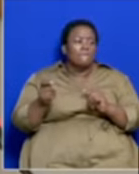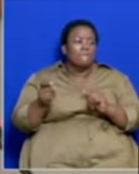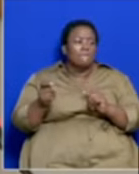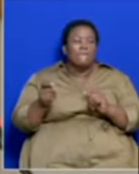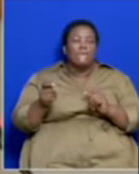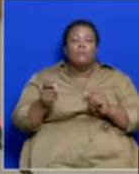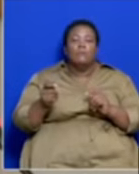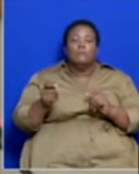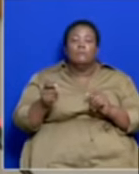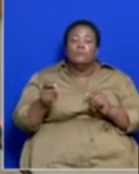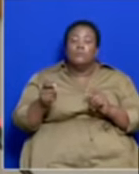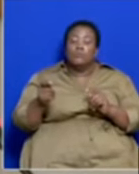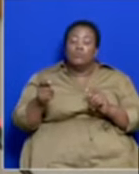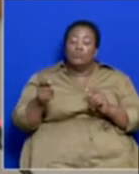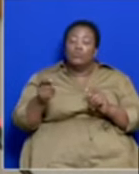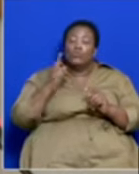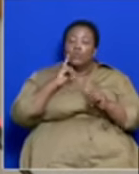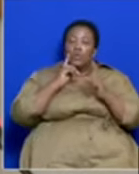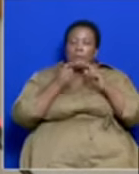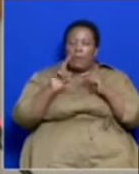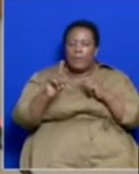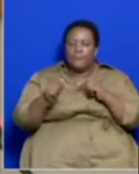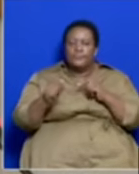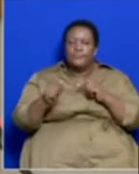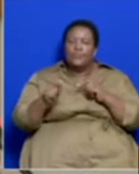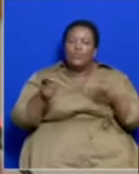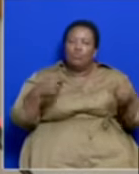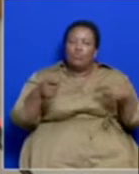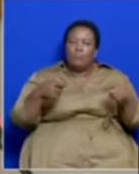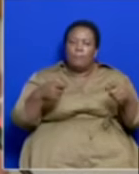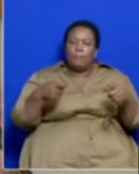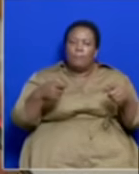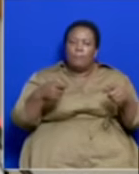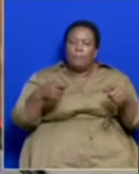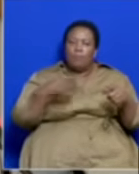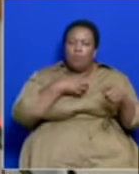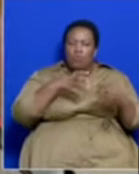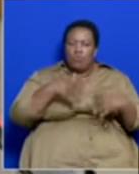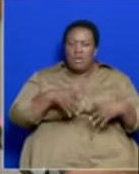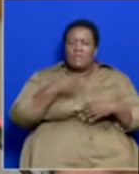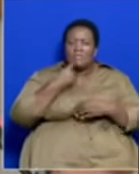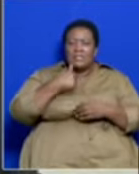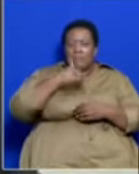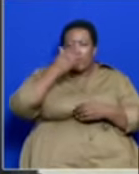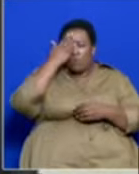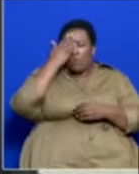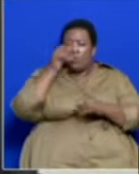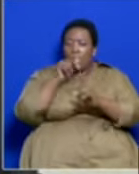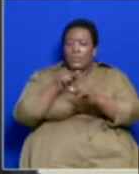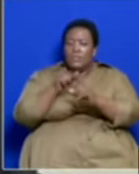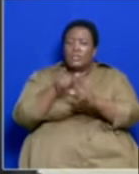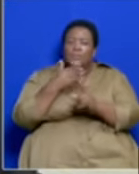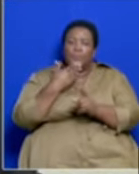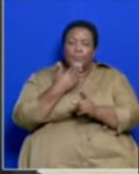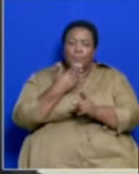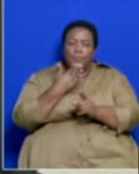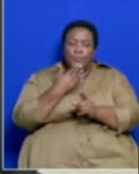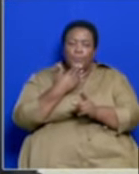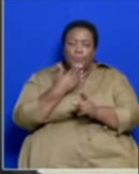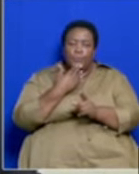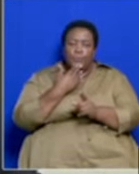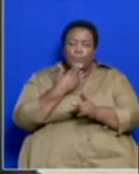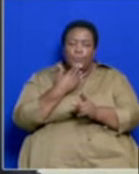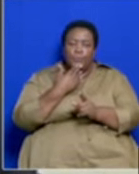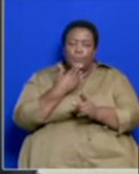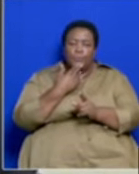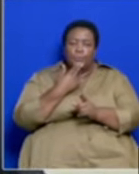She says, I know who the person was referring to. This is, I guess, the informant she's talking to, allegedly,